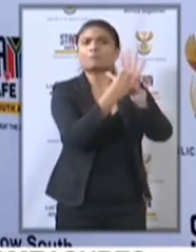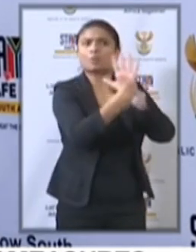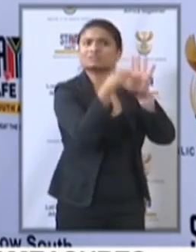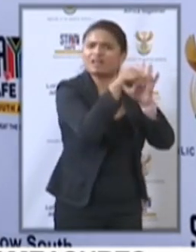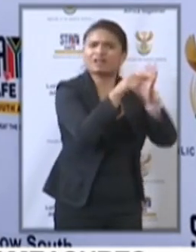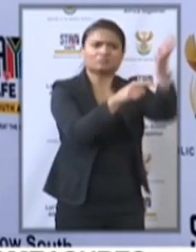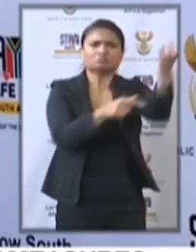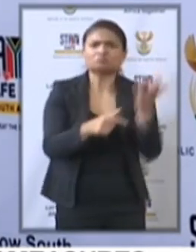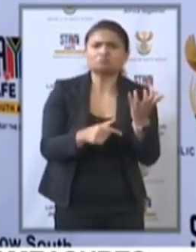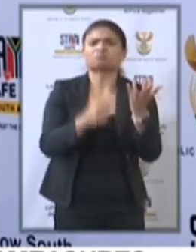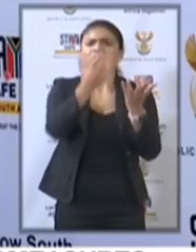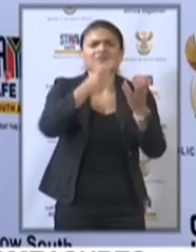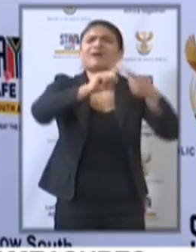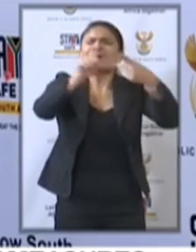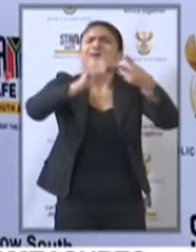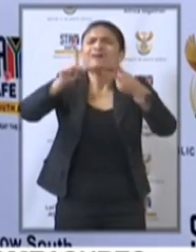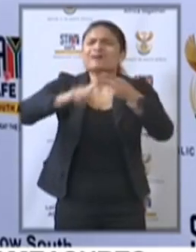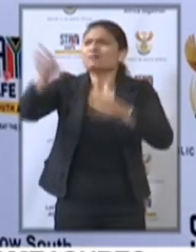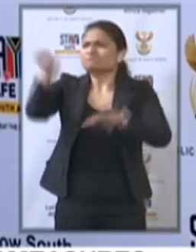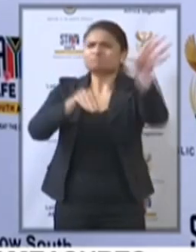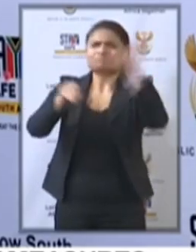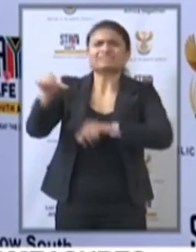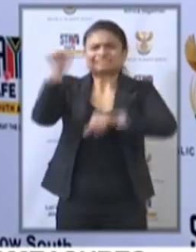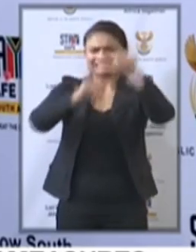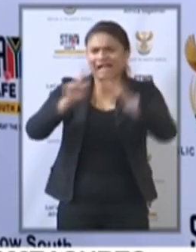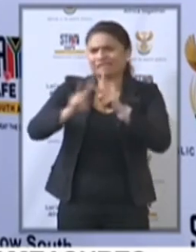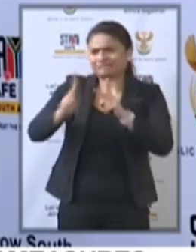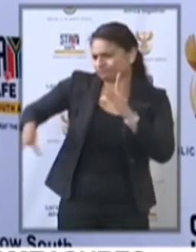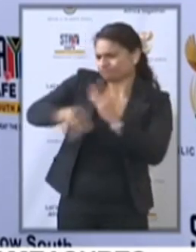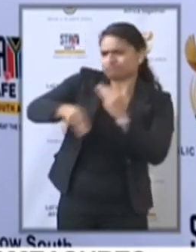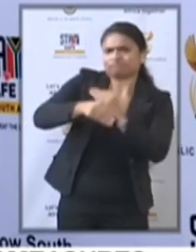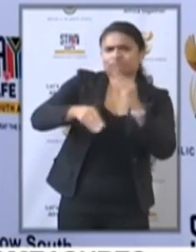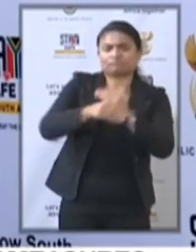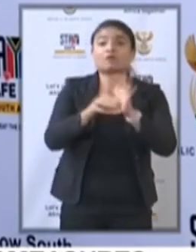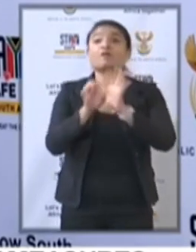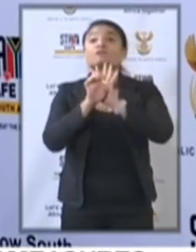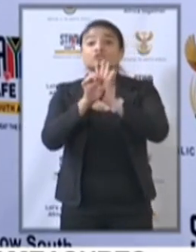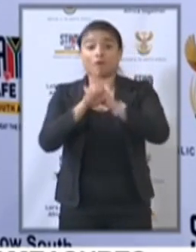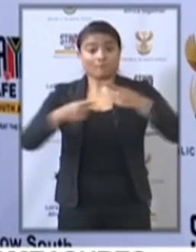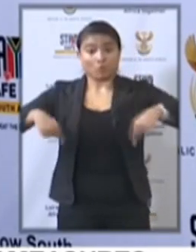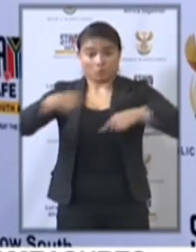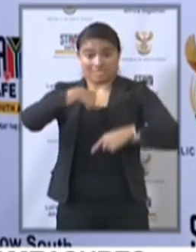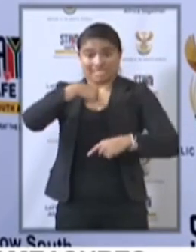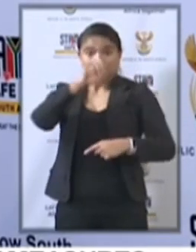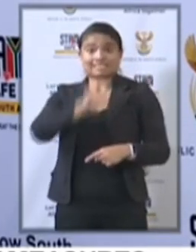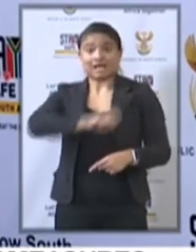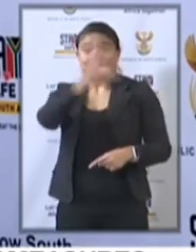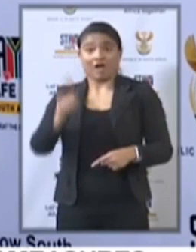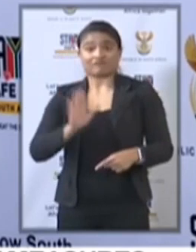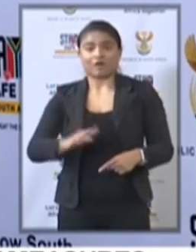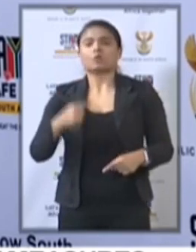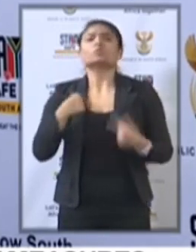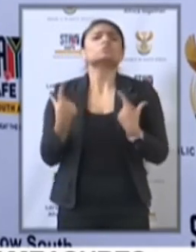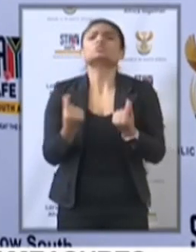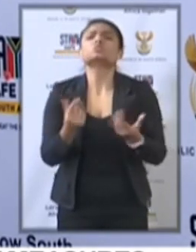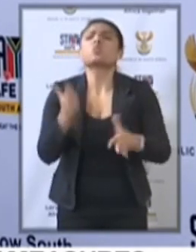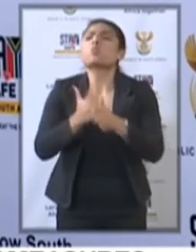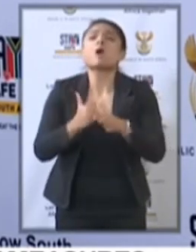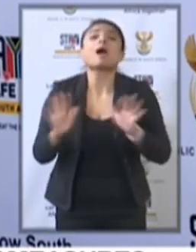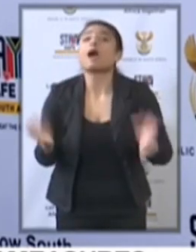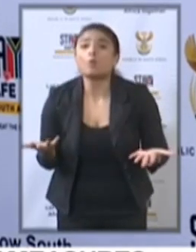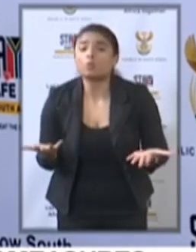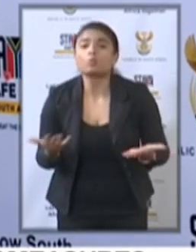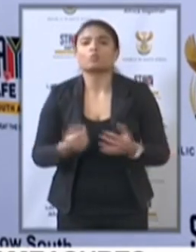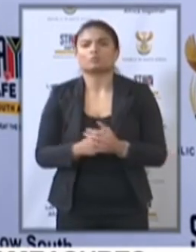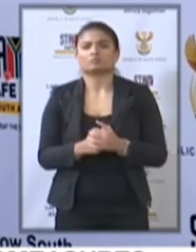other scientific disciplines. Like, for instance, in our case, some of the work that we are doing involves working